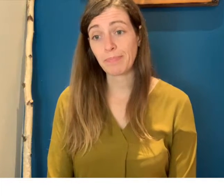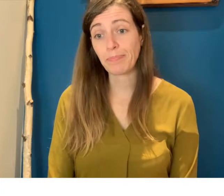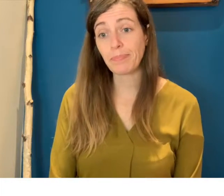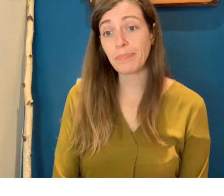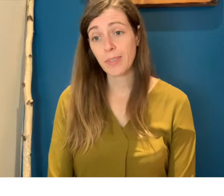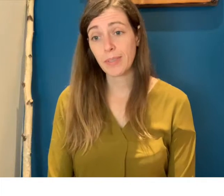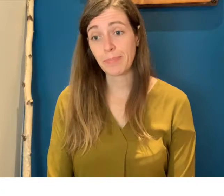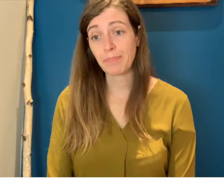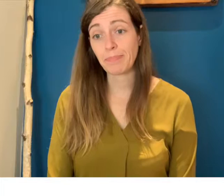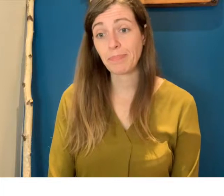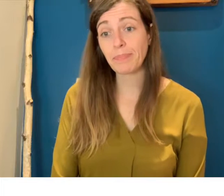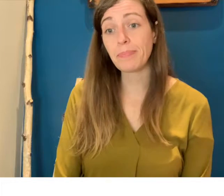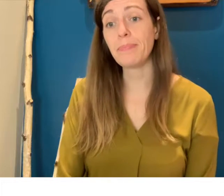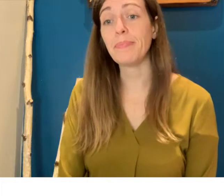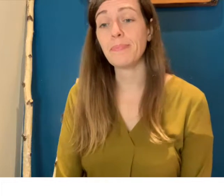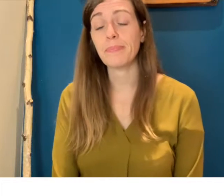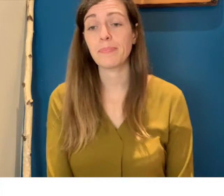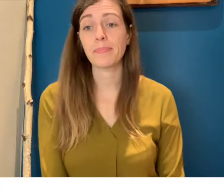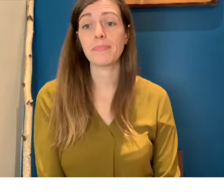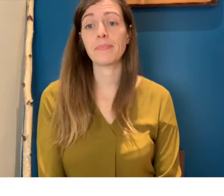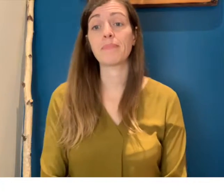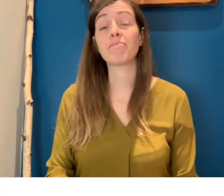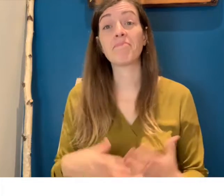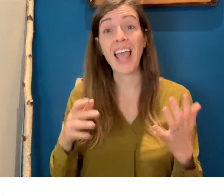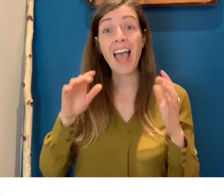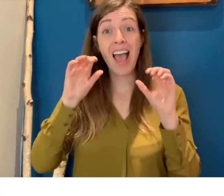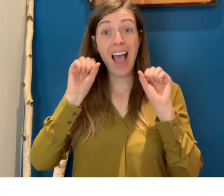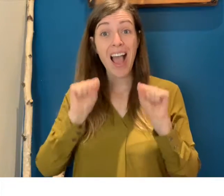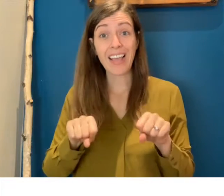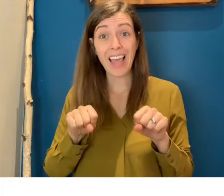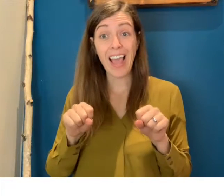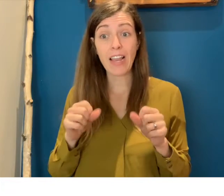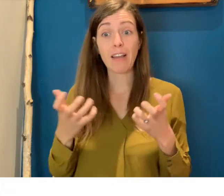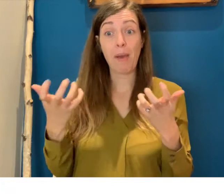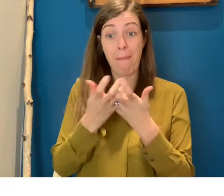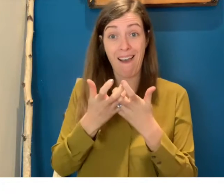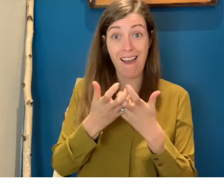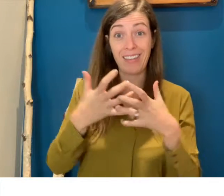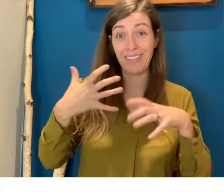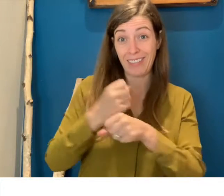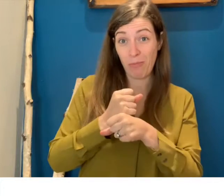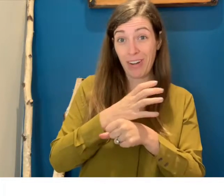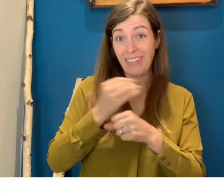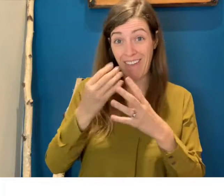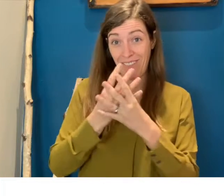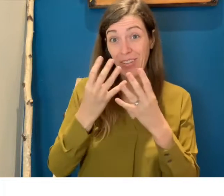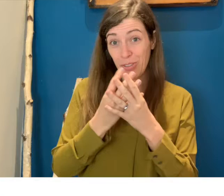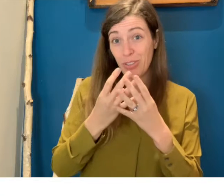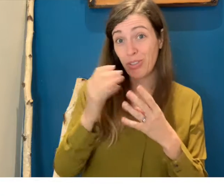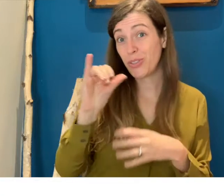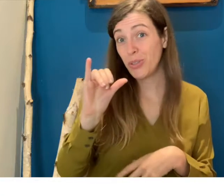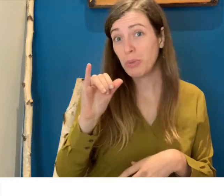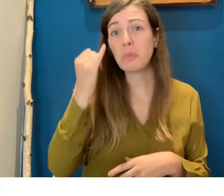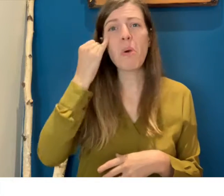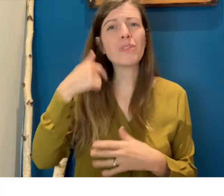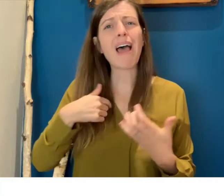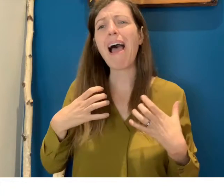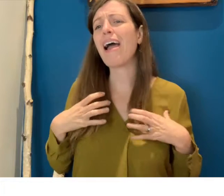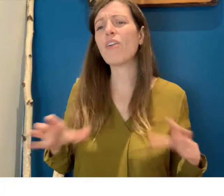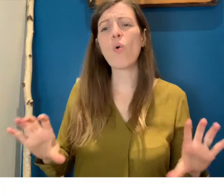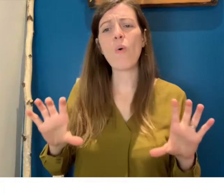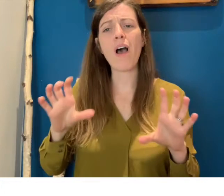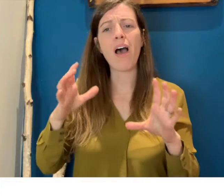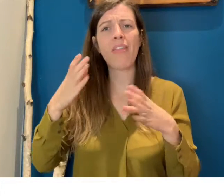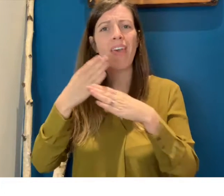score for all of the students. So now let's try summarizing